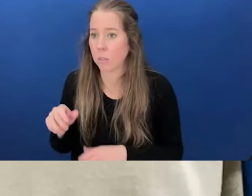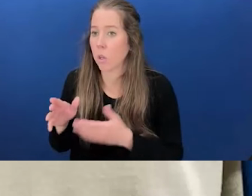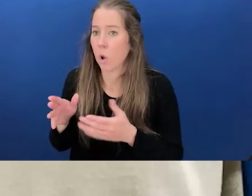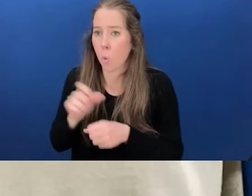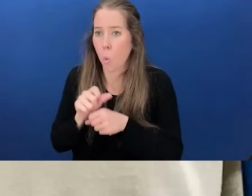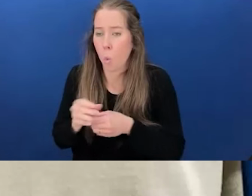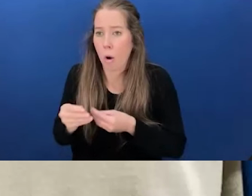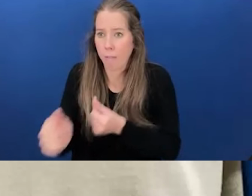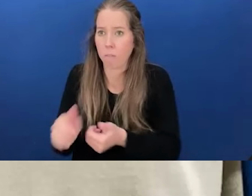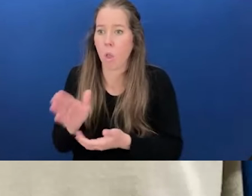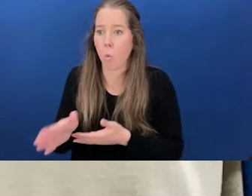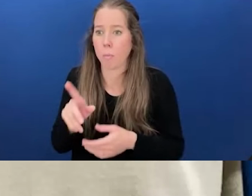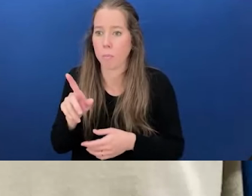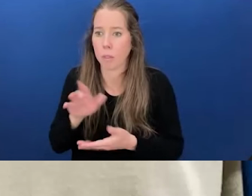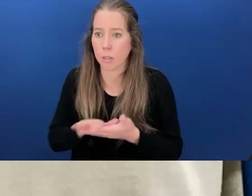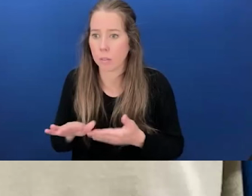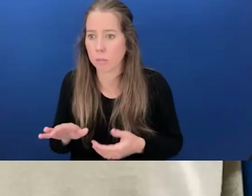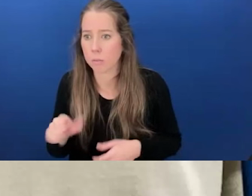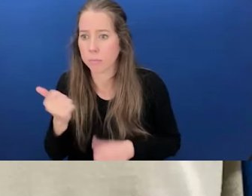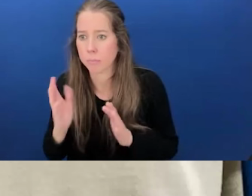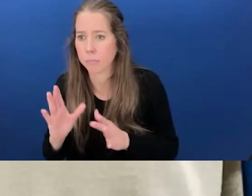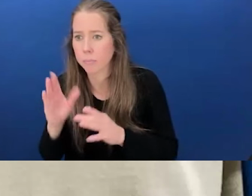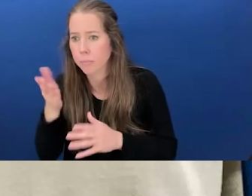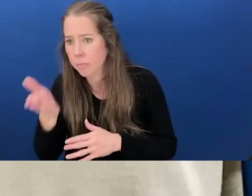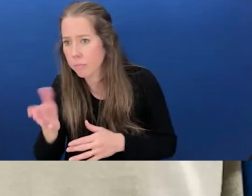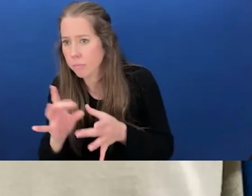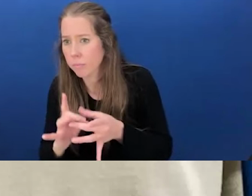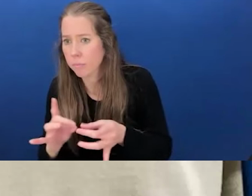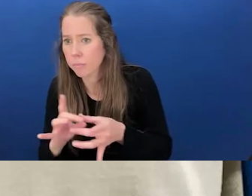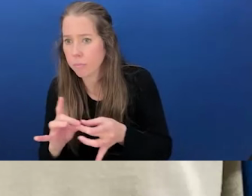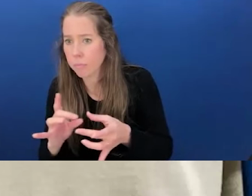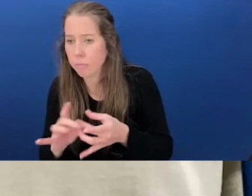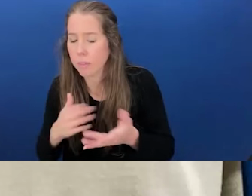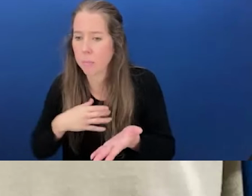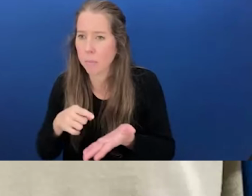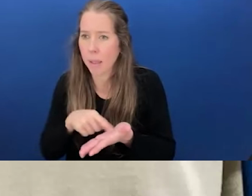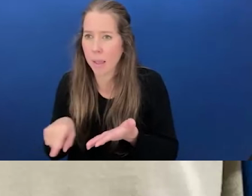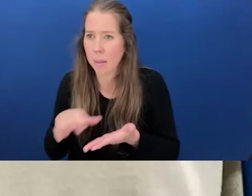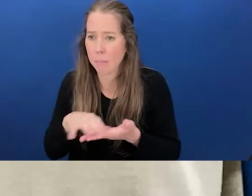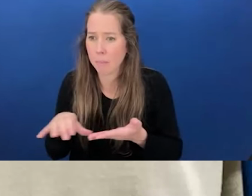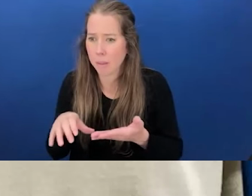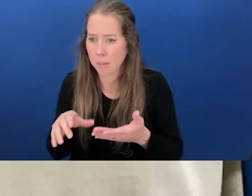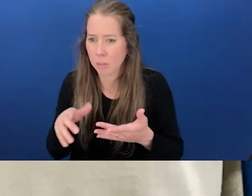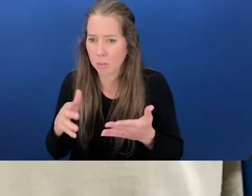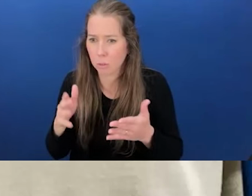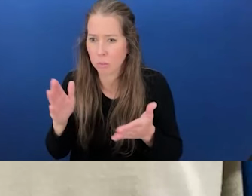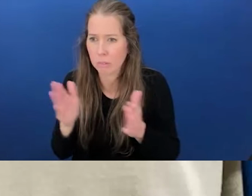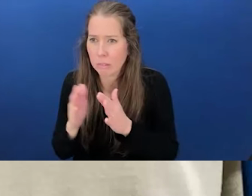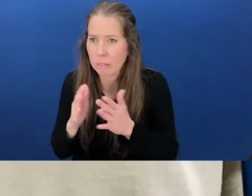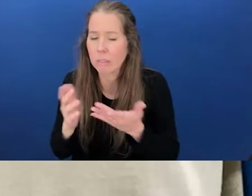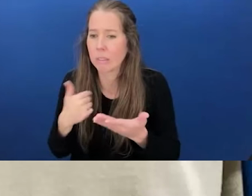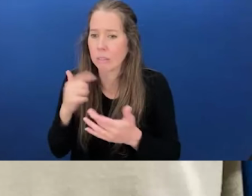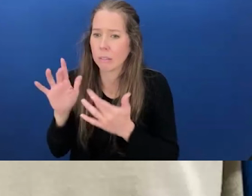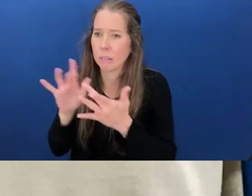Yeah. last spring, I was doing like a lot of subbings and I took out, and my paychecks were coming out like microscopic. Mm. And so I reached out